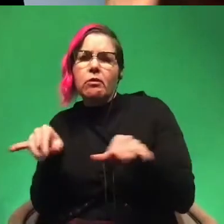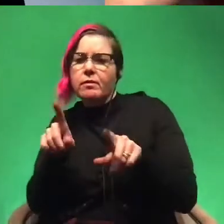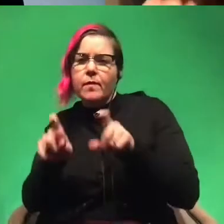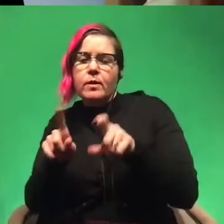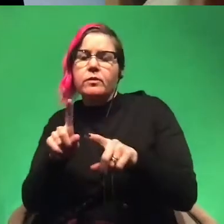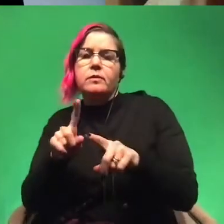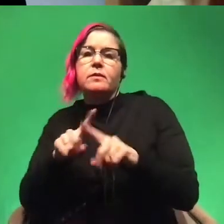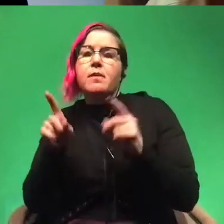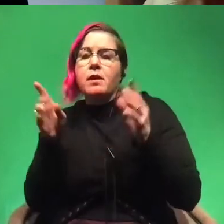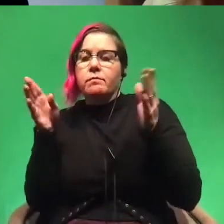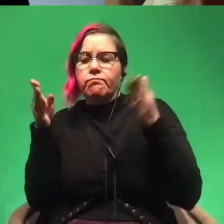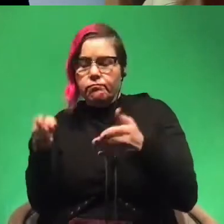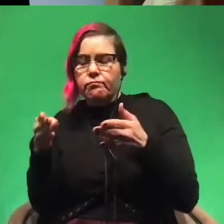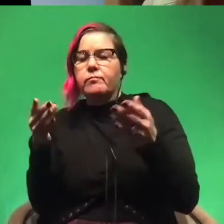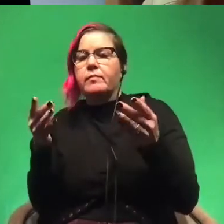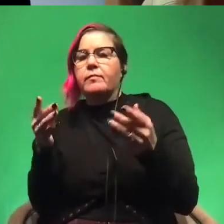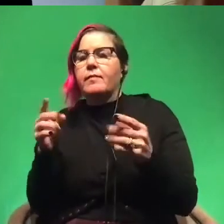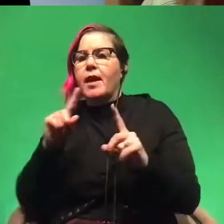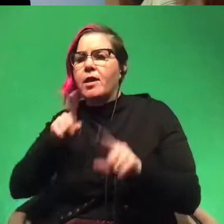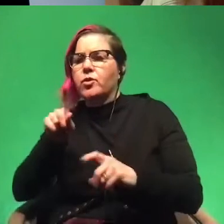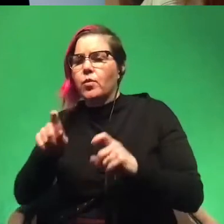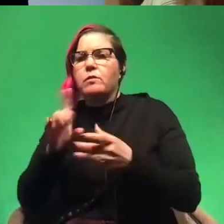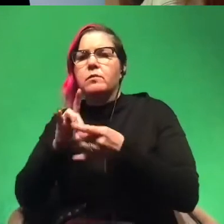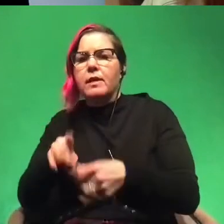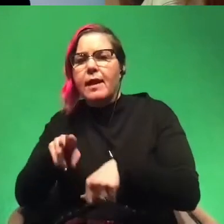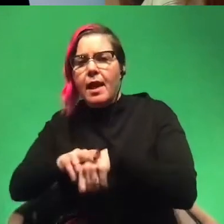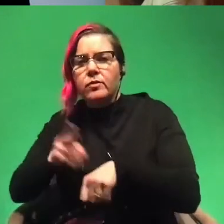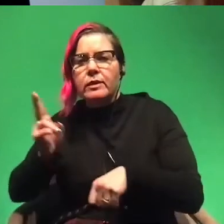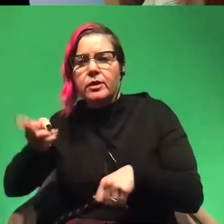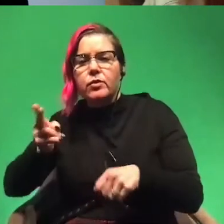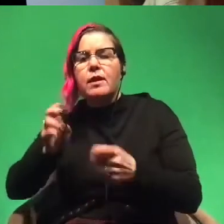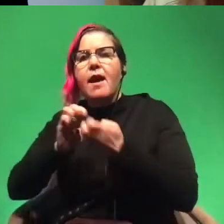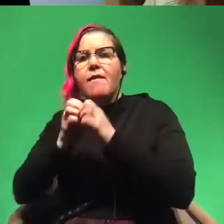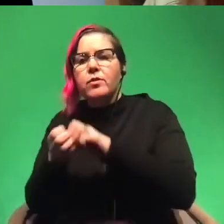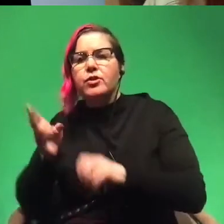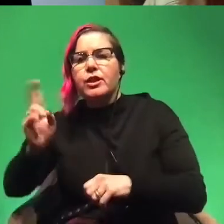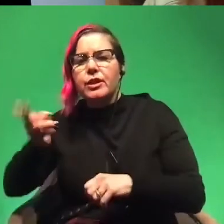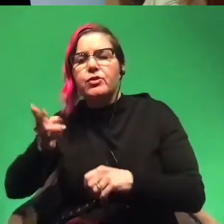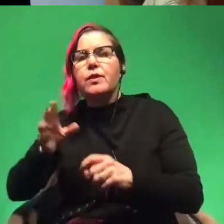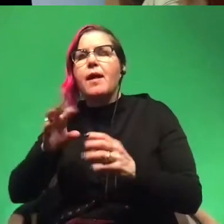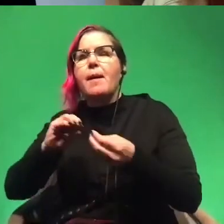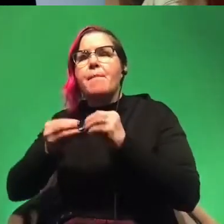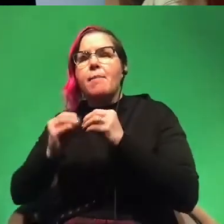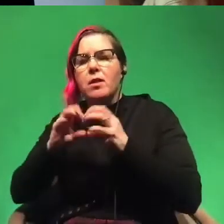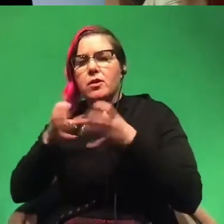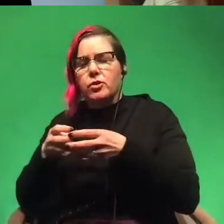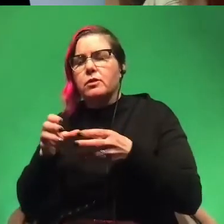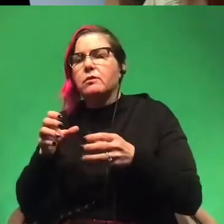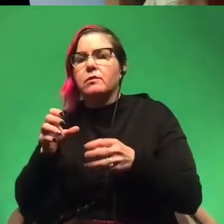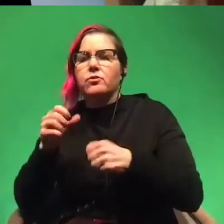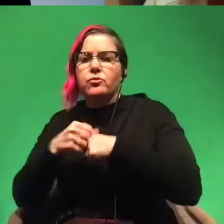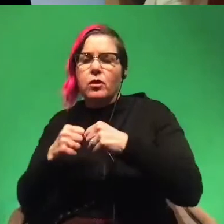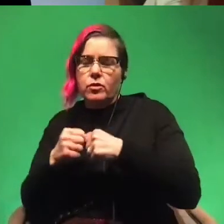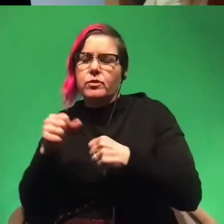we are trying to answer a lot of questions around like the natural history, the evolutionary history, and the population structure of snow leopards in Central